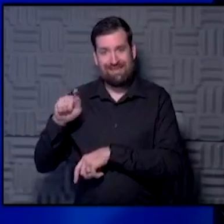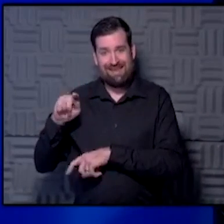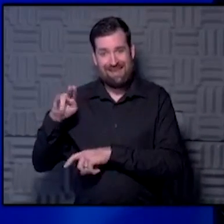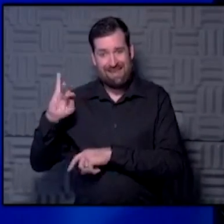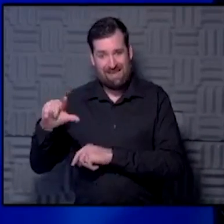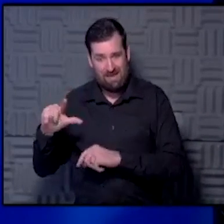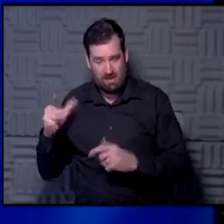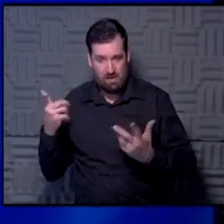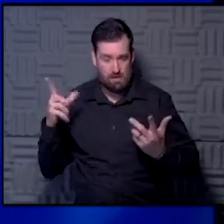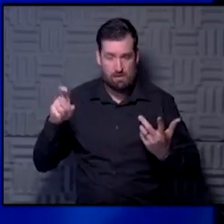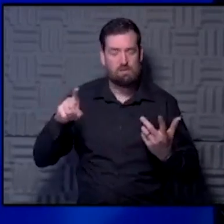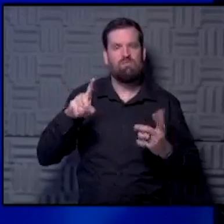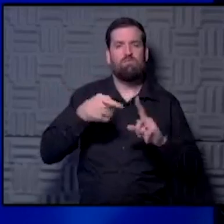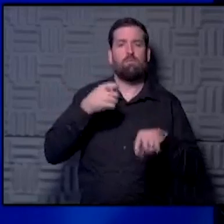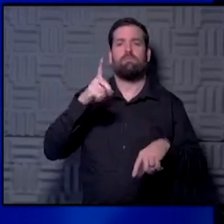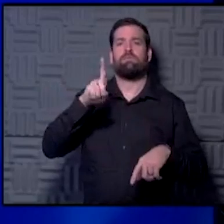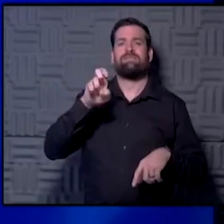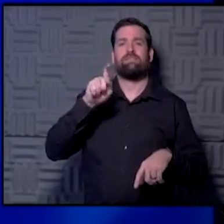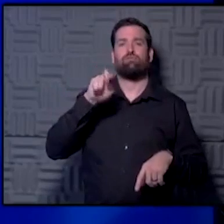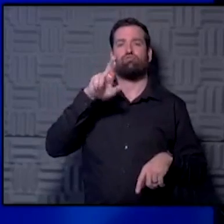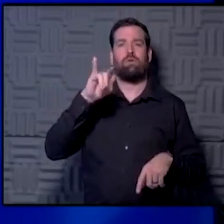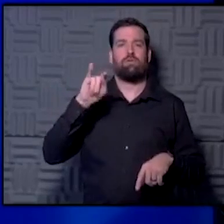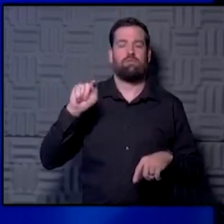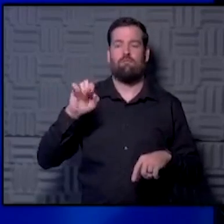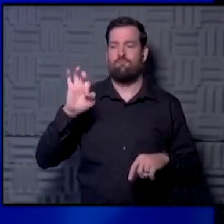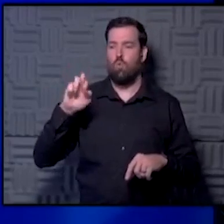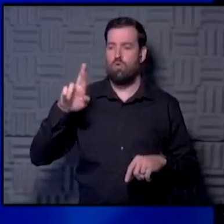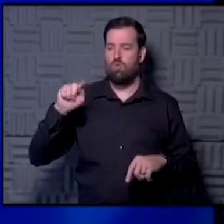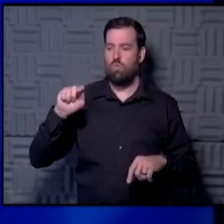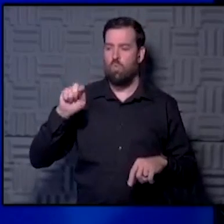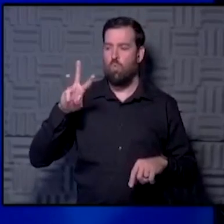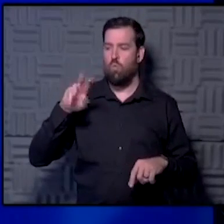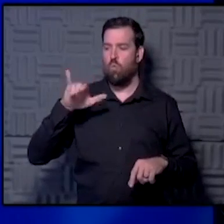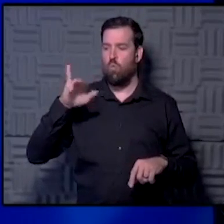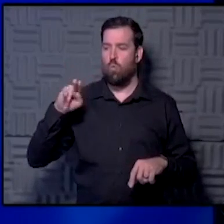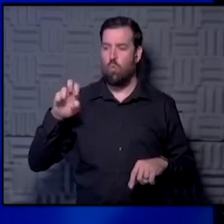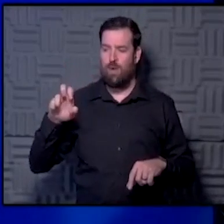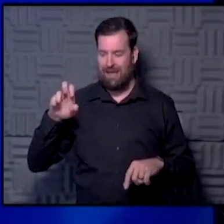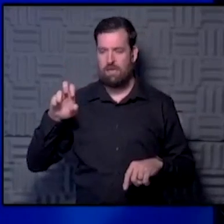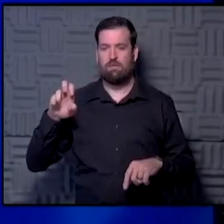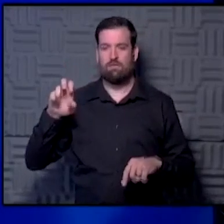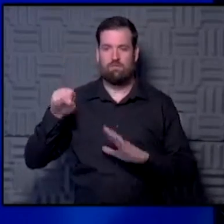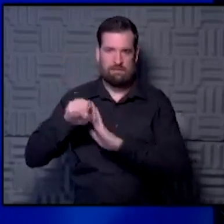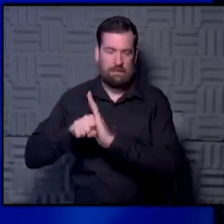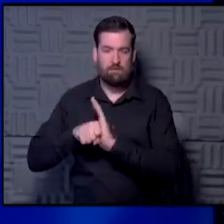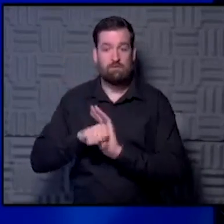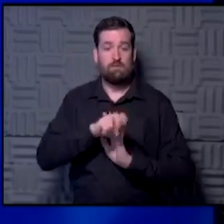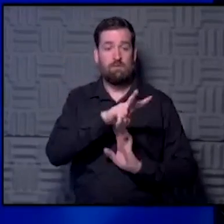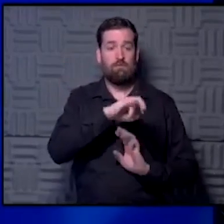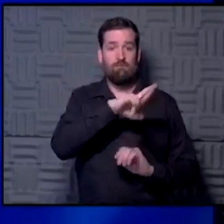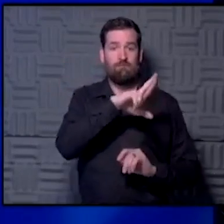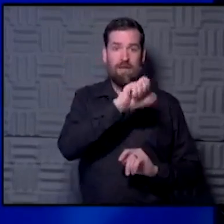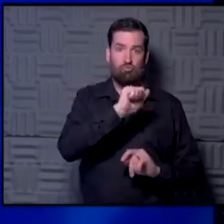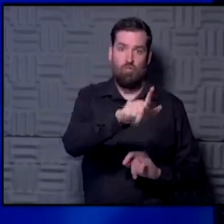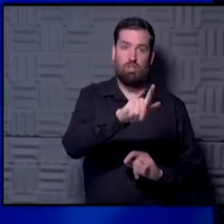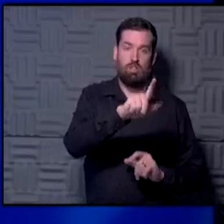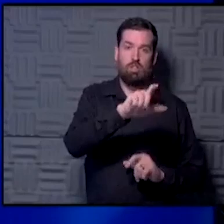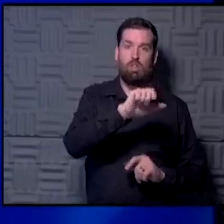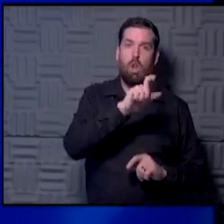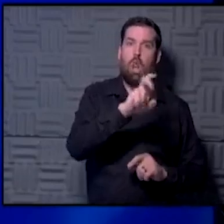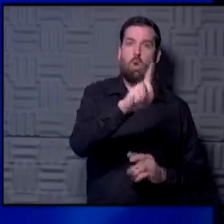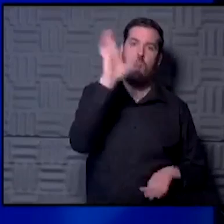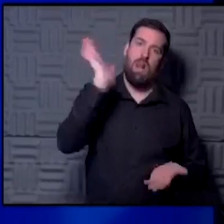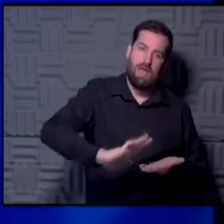in Detroit, I believe Fort Wayne State, suggesting that when people are coming in, their viral loads are less than they were when